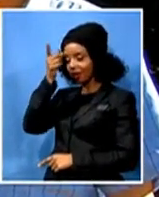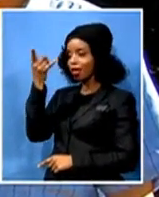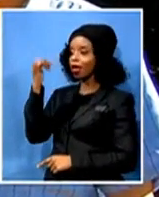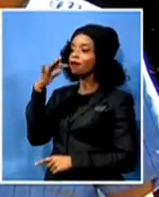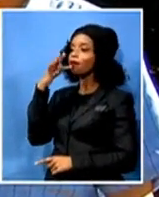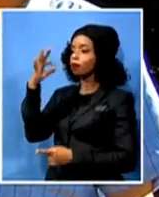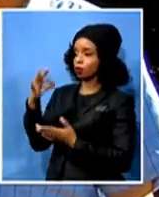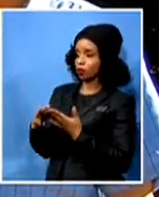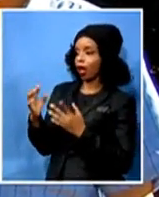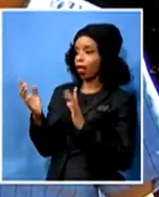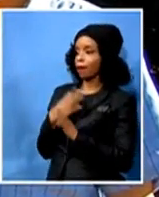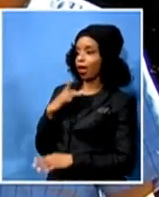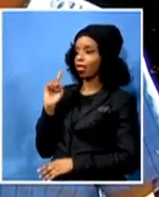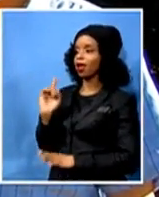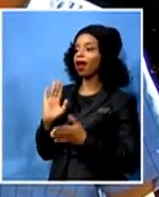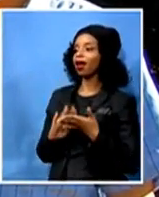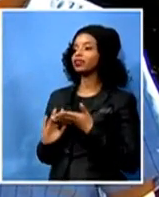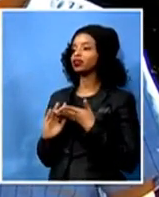increased statutory export levy of